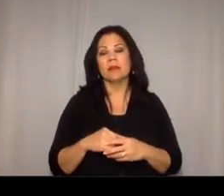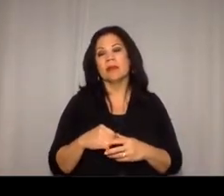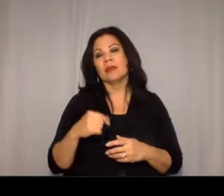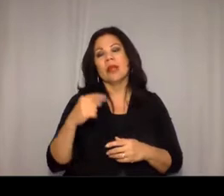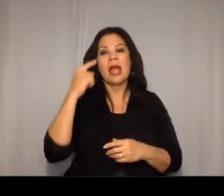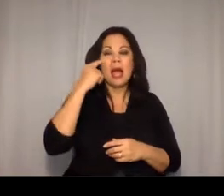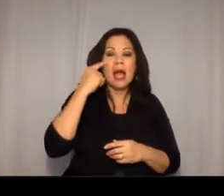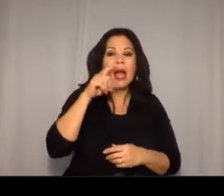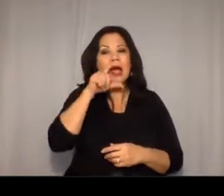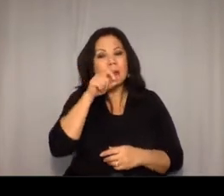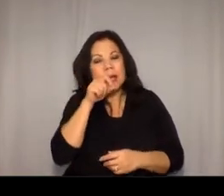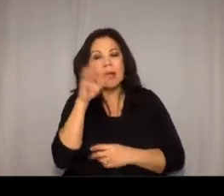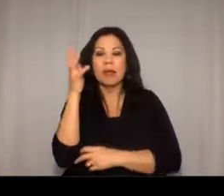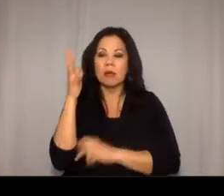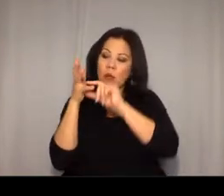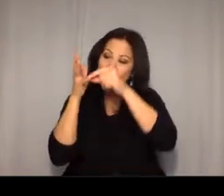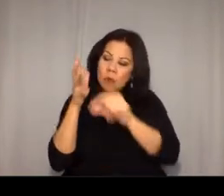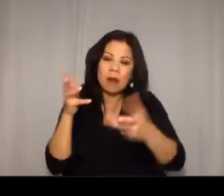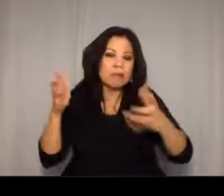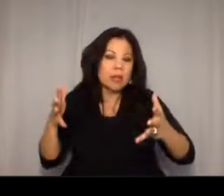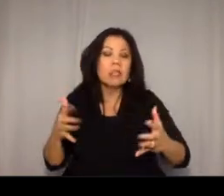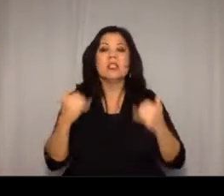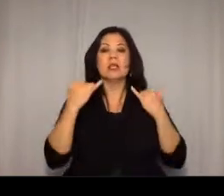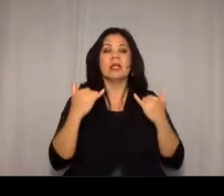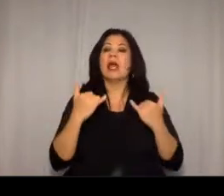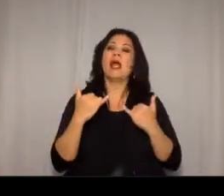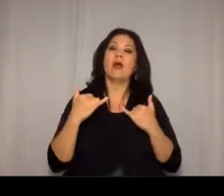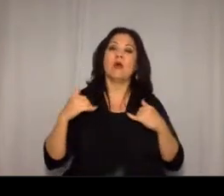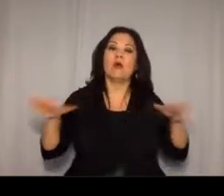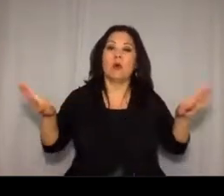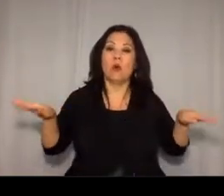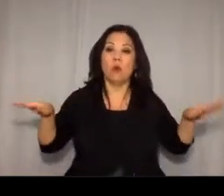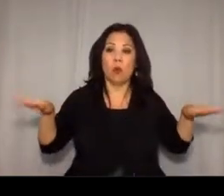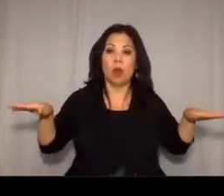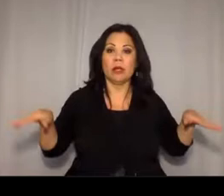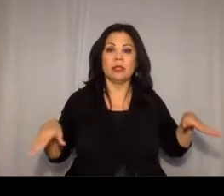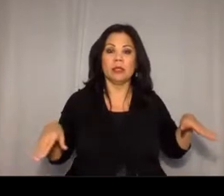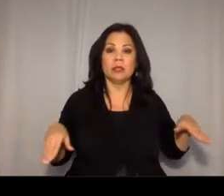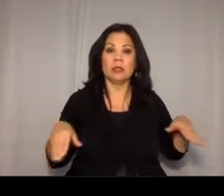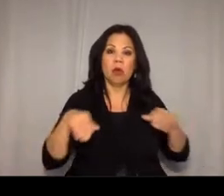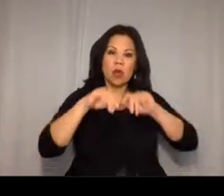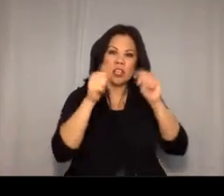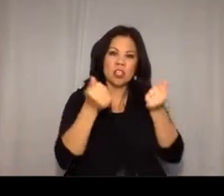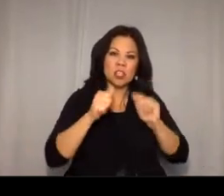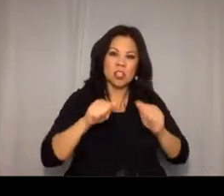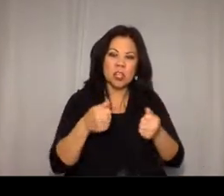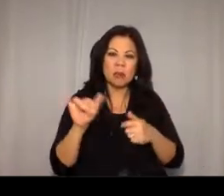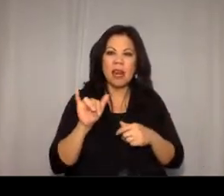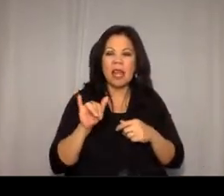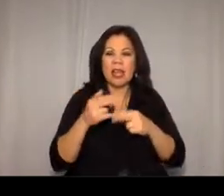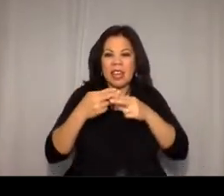and the beak and the branch and all that stuff. We're going to add the wings. So this wing shape is kind of like an